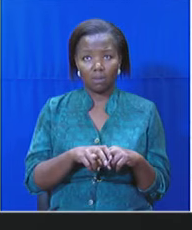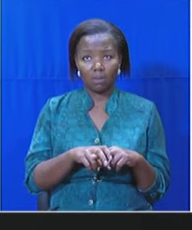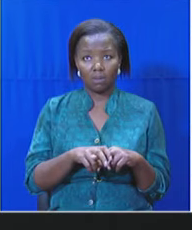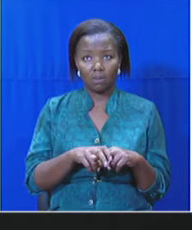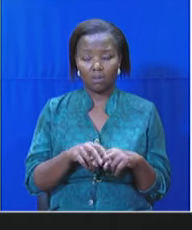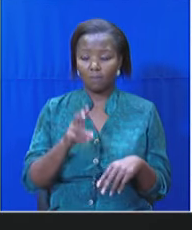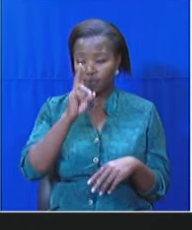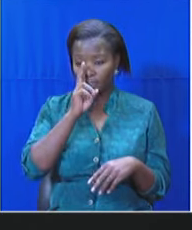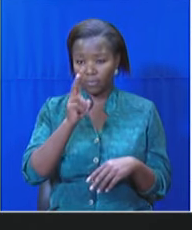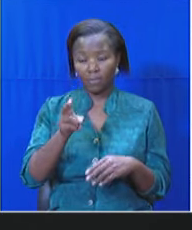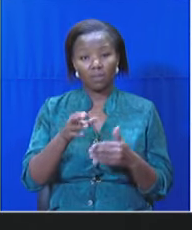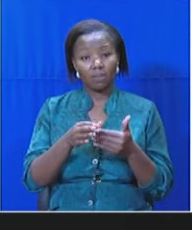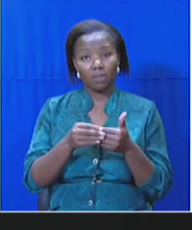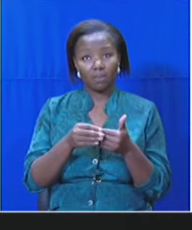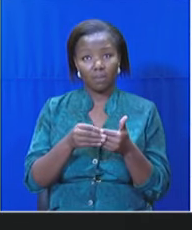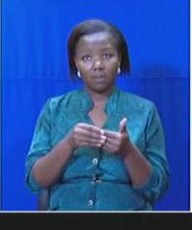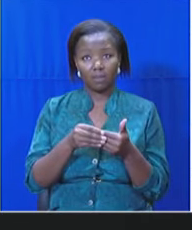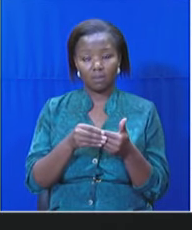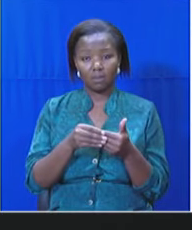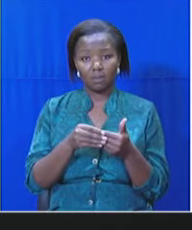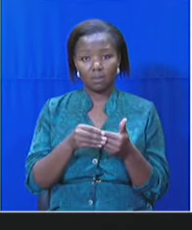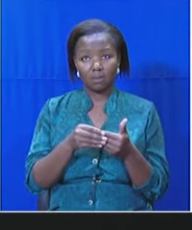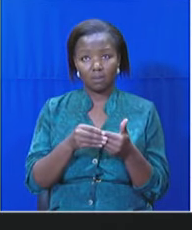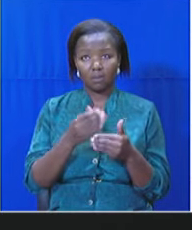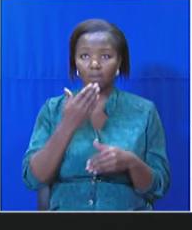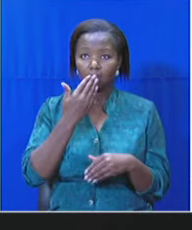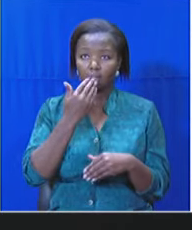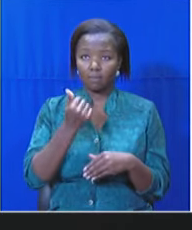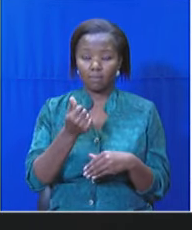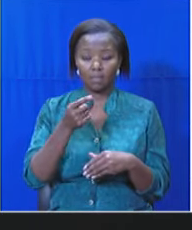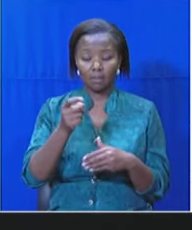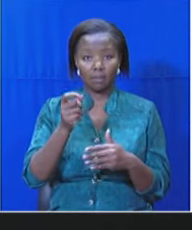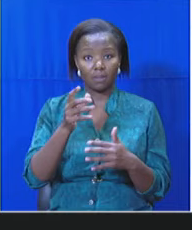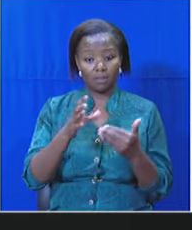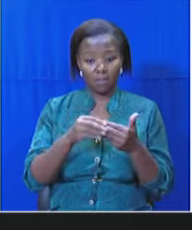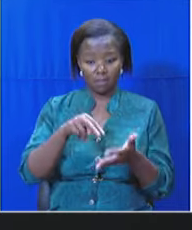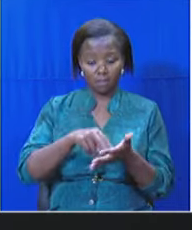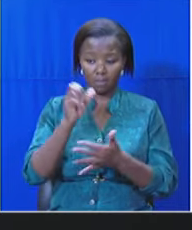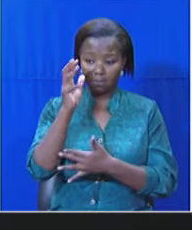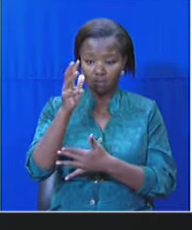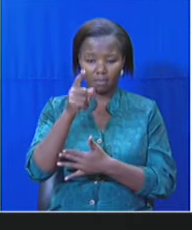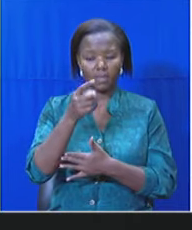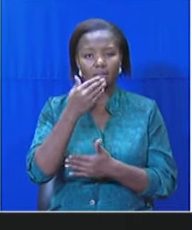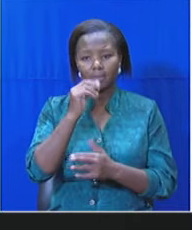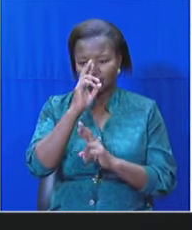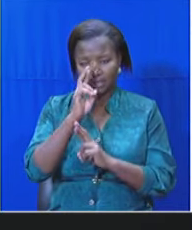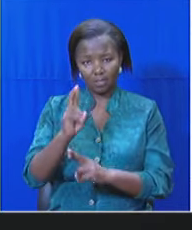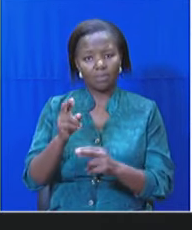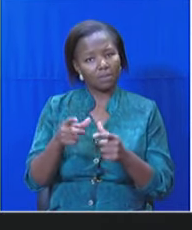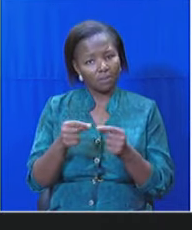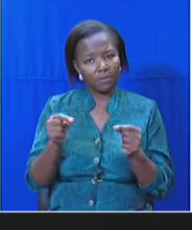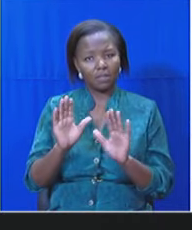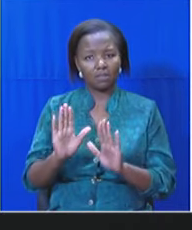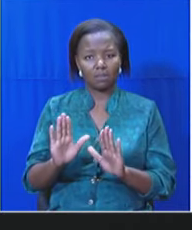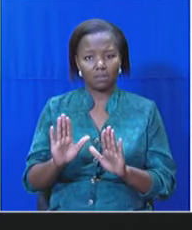Honorable members, can you make it easy for members who are making their speeches to finish their speeches